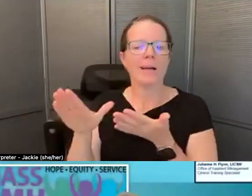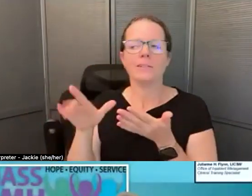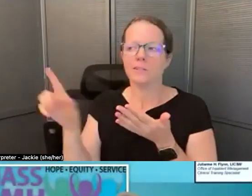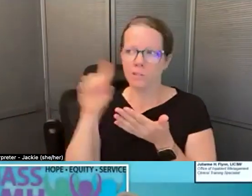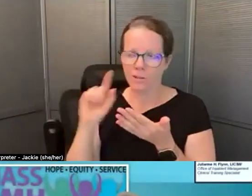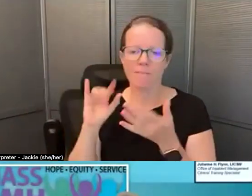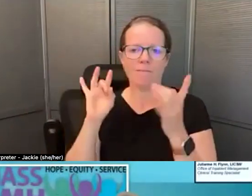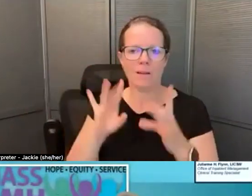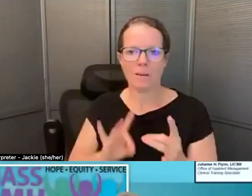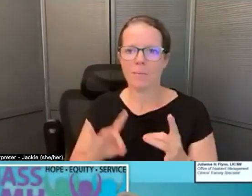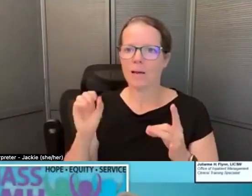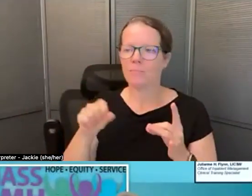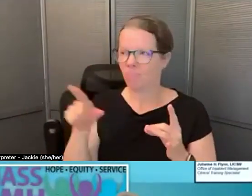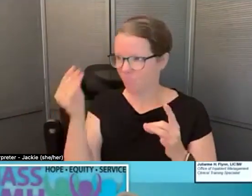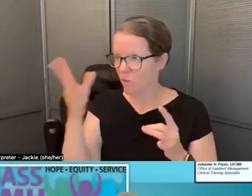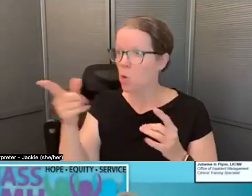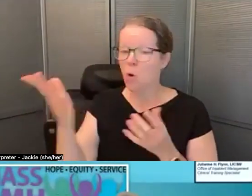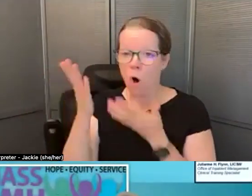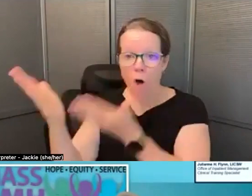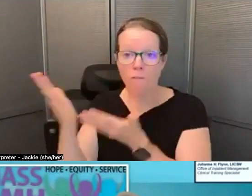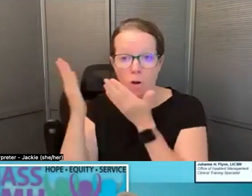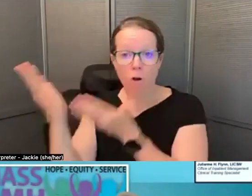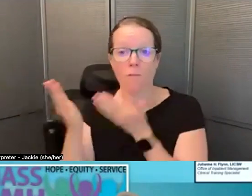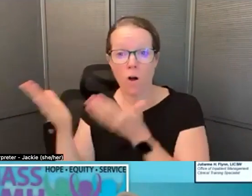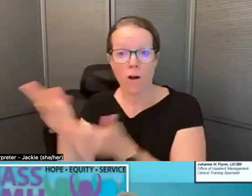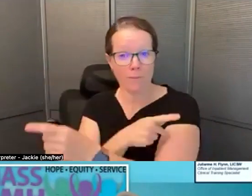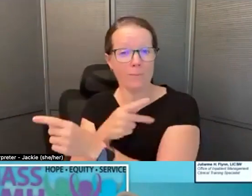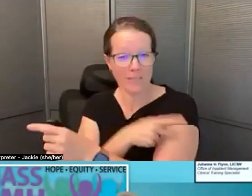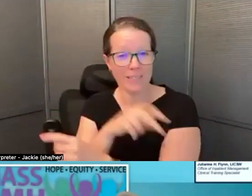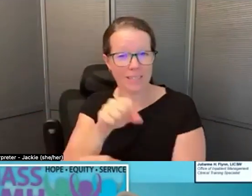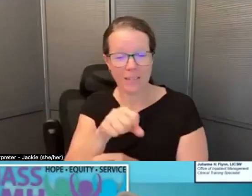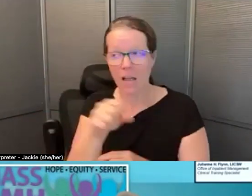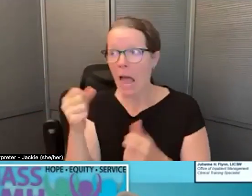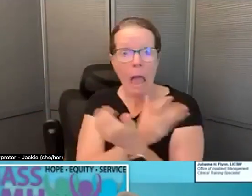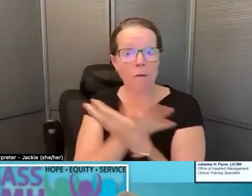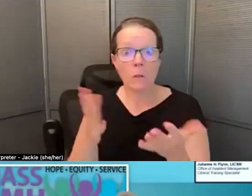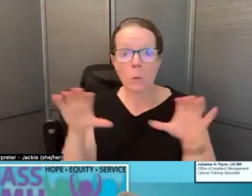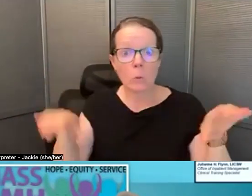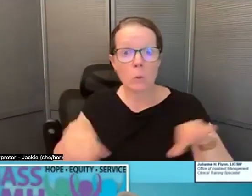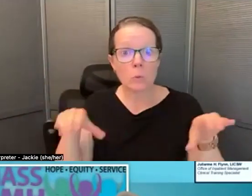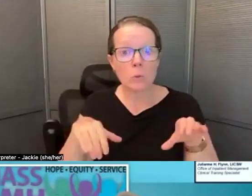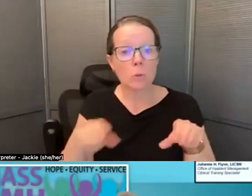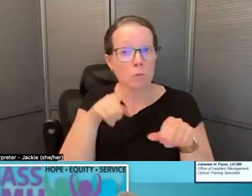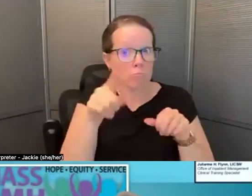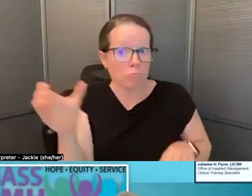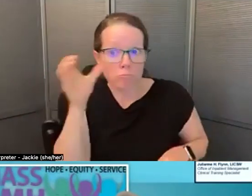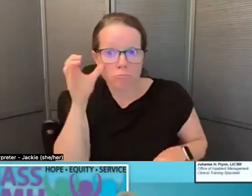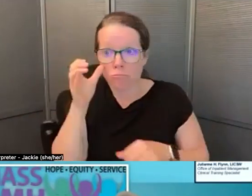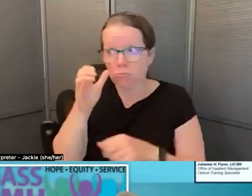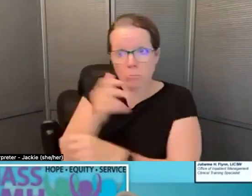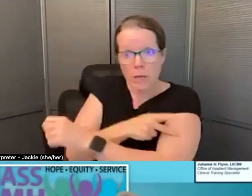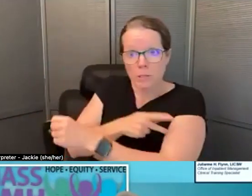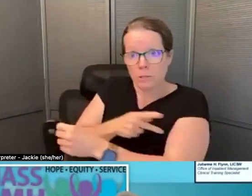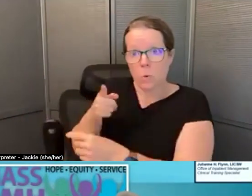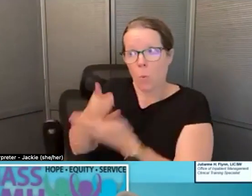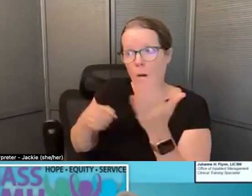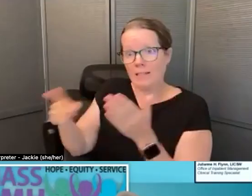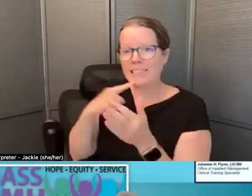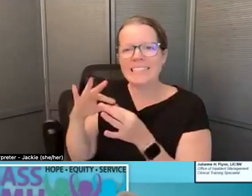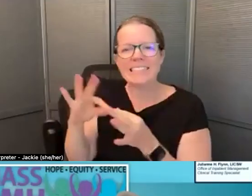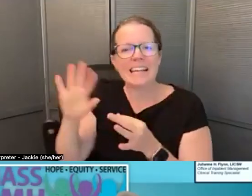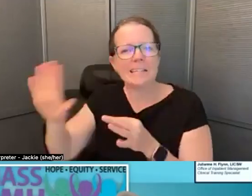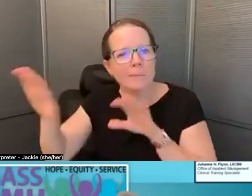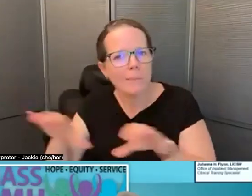things. Everything you're doing, you're meeting him where he's at and listening to what he's saying, even if it's not being said out